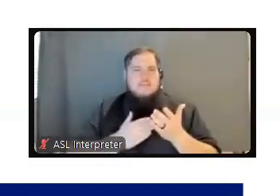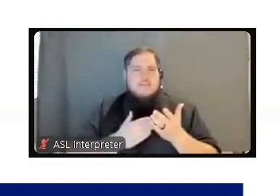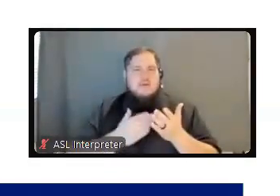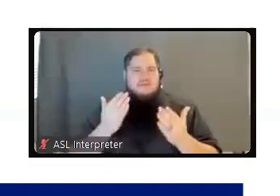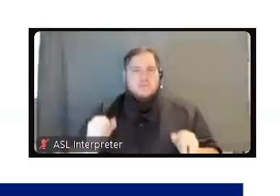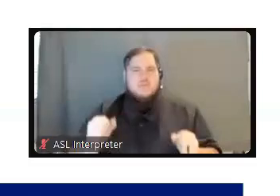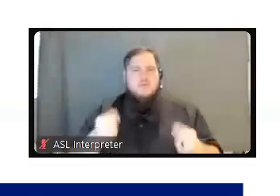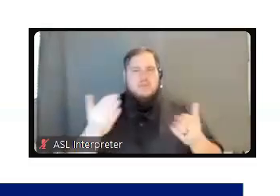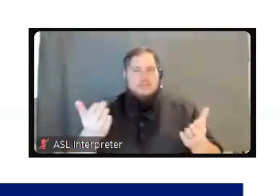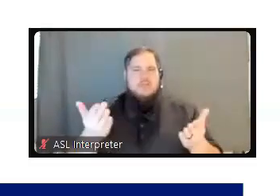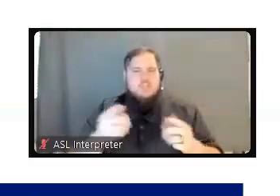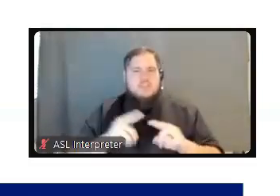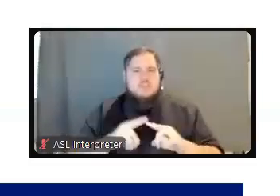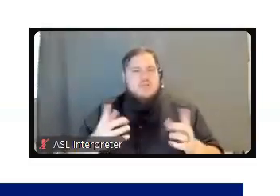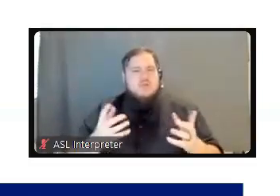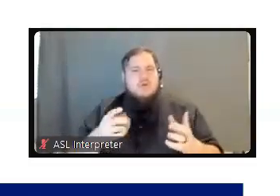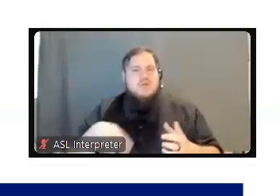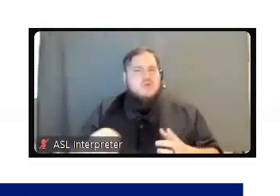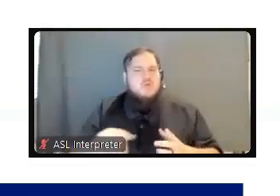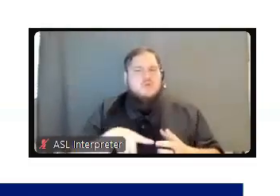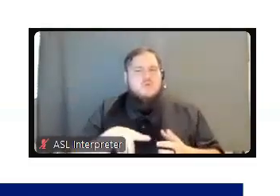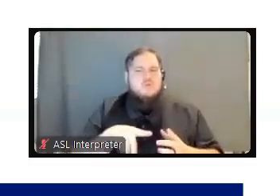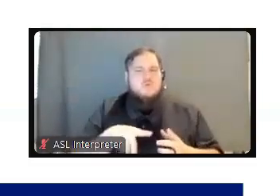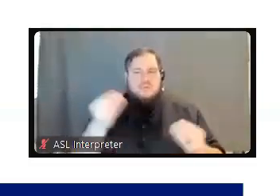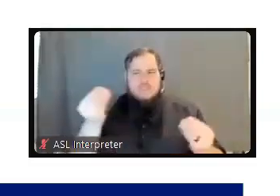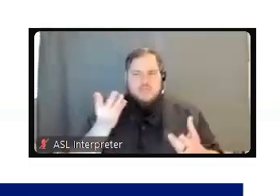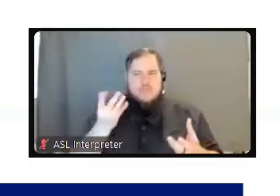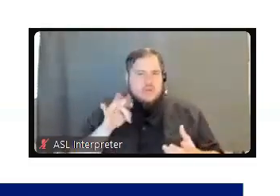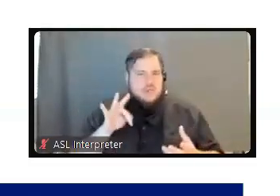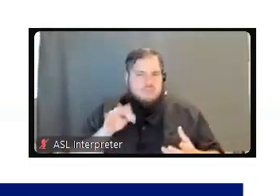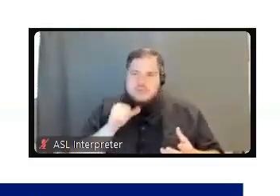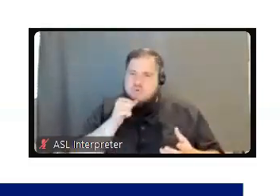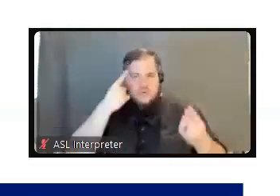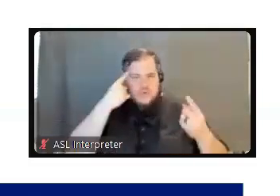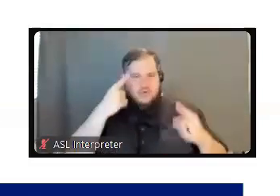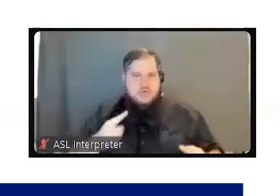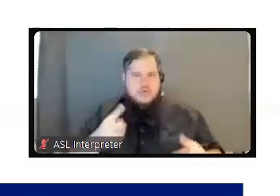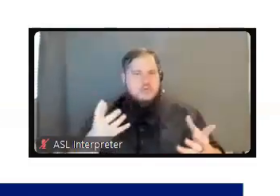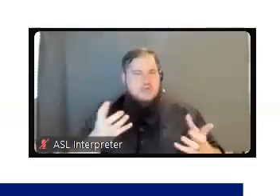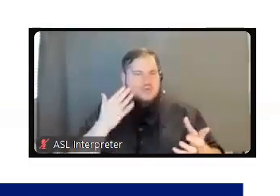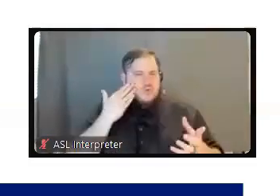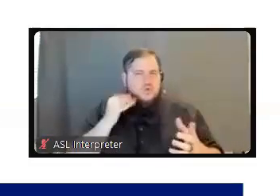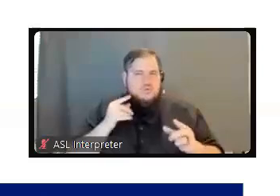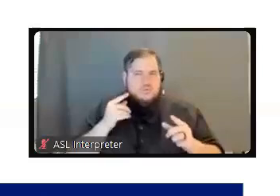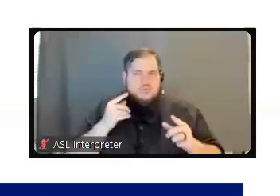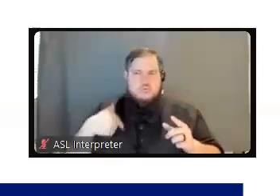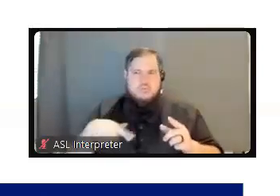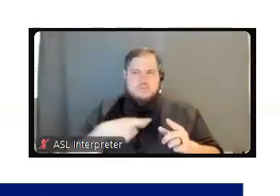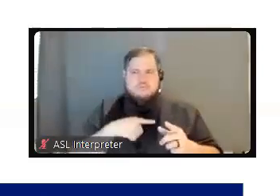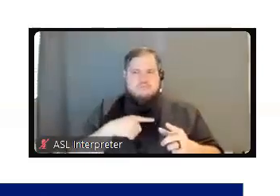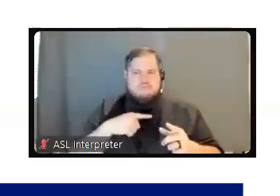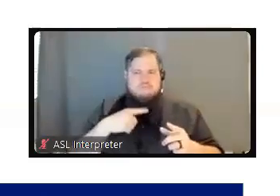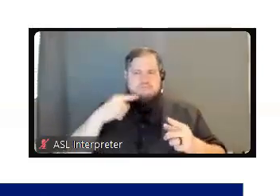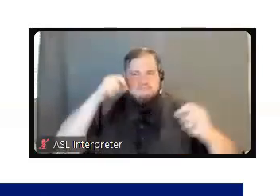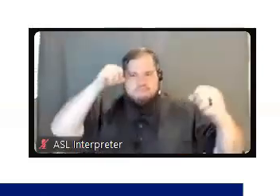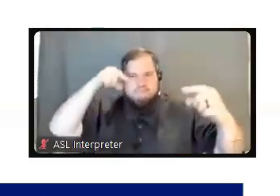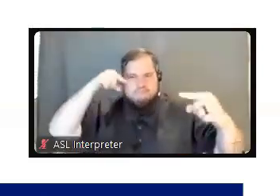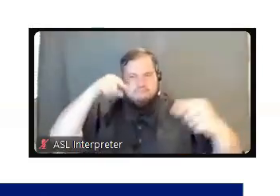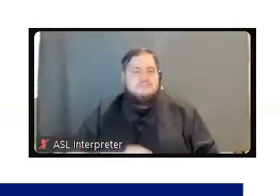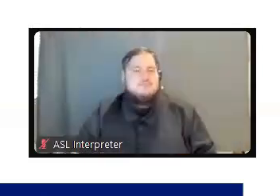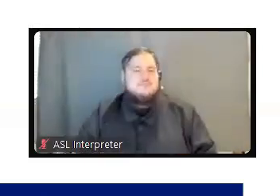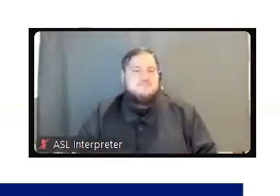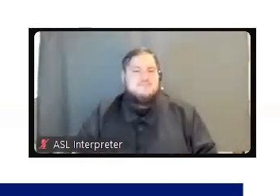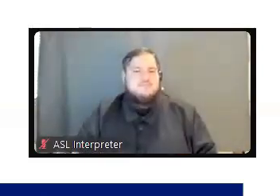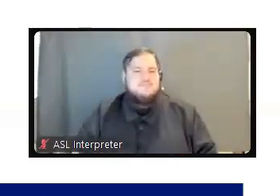recommendations, but I'd love to hear from you all if you don't agree, because we want to make sure we're aligned on this. So first, collect more qualitative data